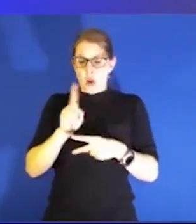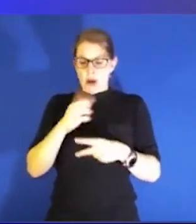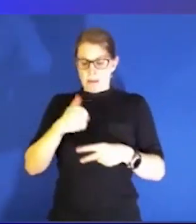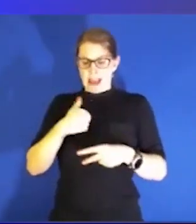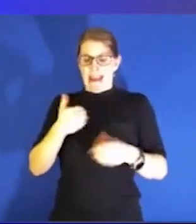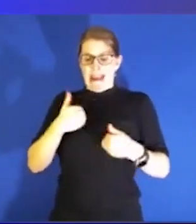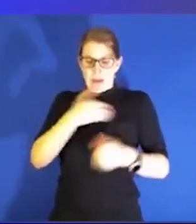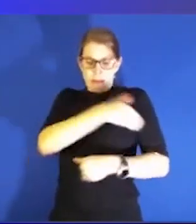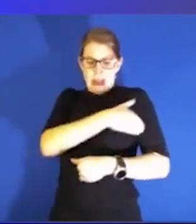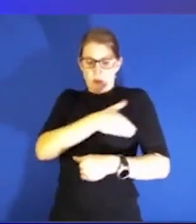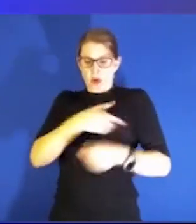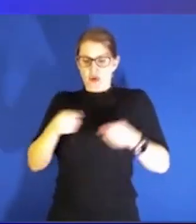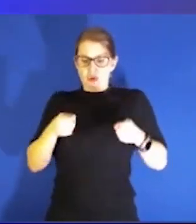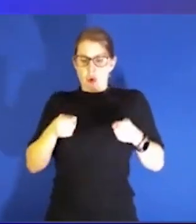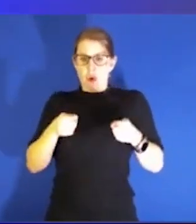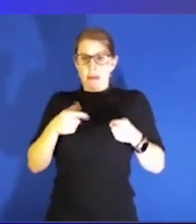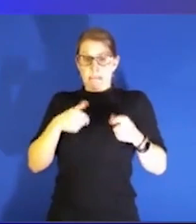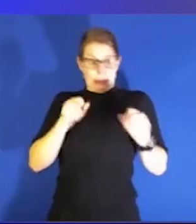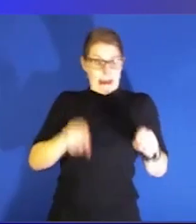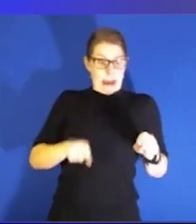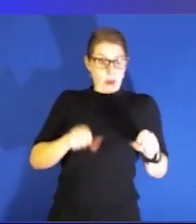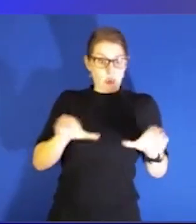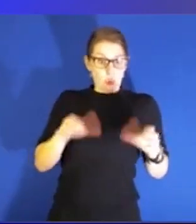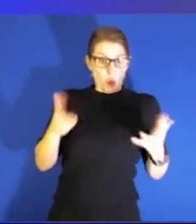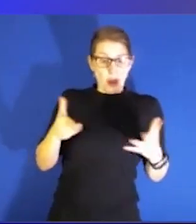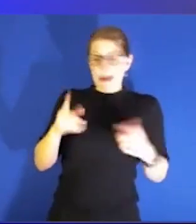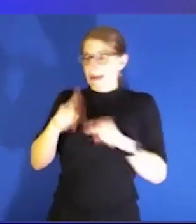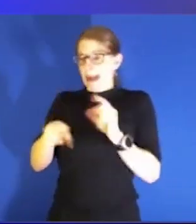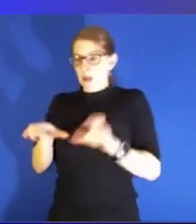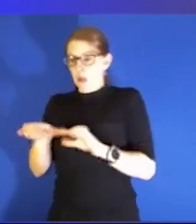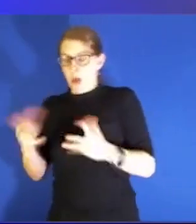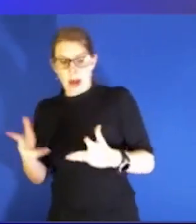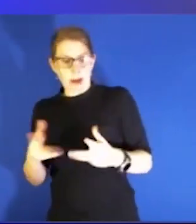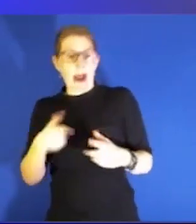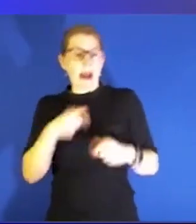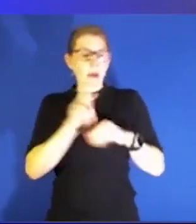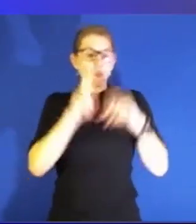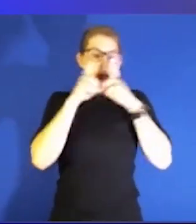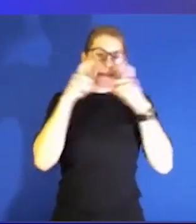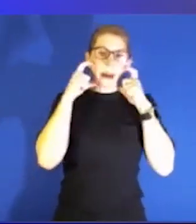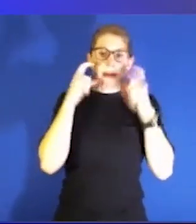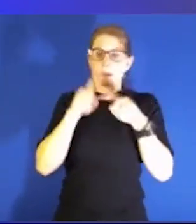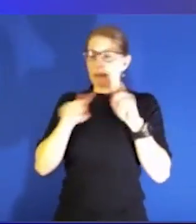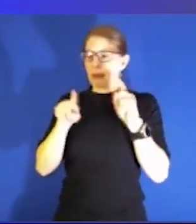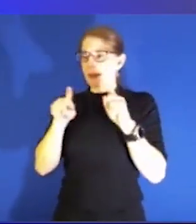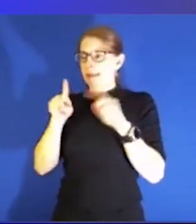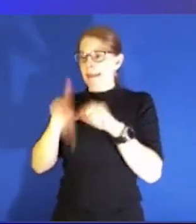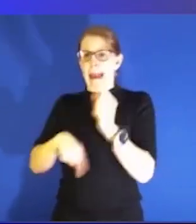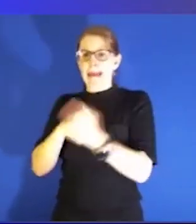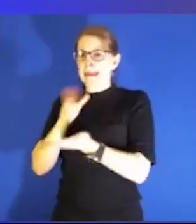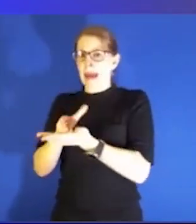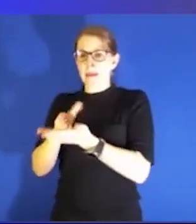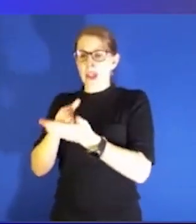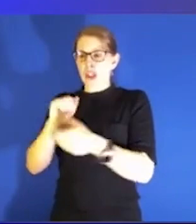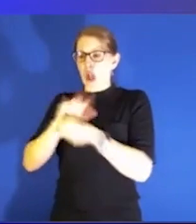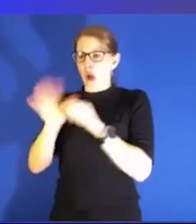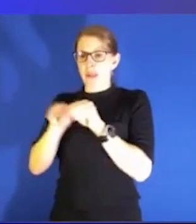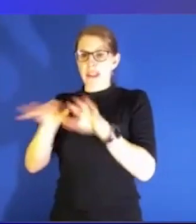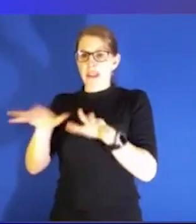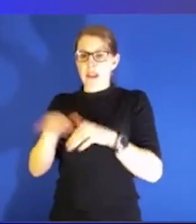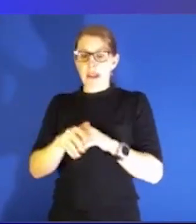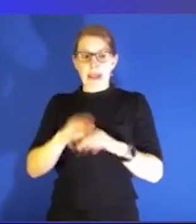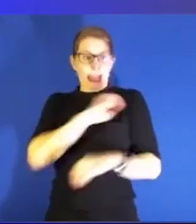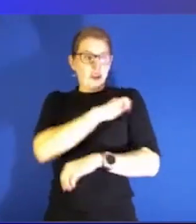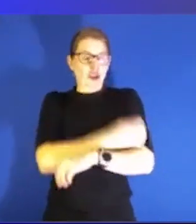can't I do. I can wear a mask. I can't stop COVID from happening. So put your energy where you have power